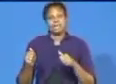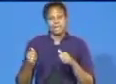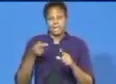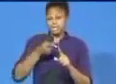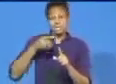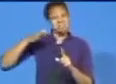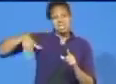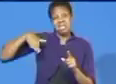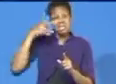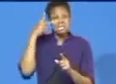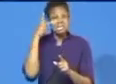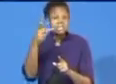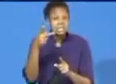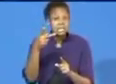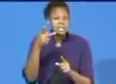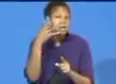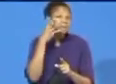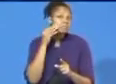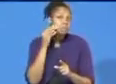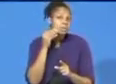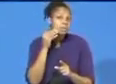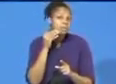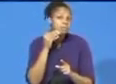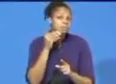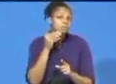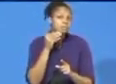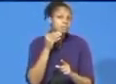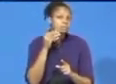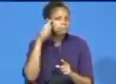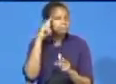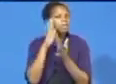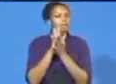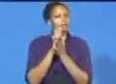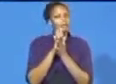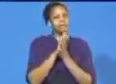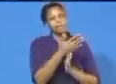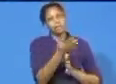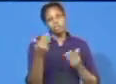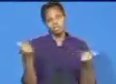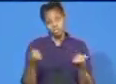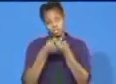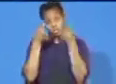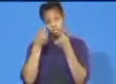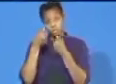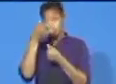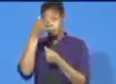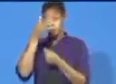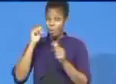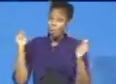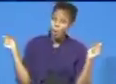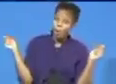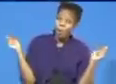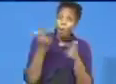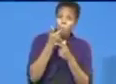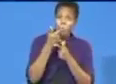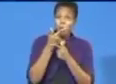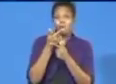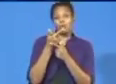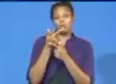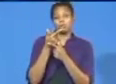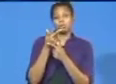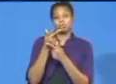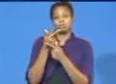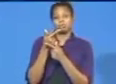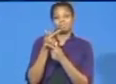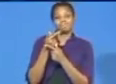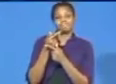it done. There is a challenge to every God-fearing parent,